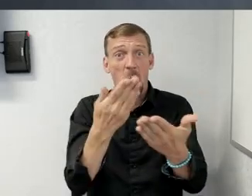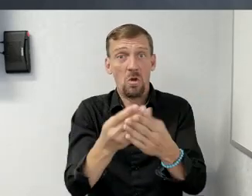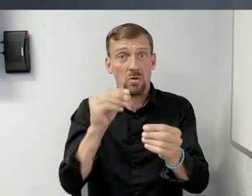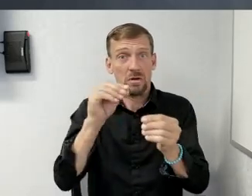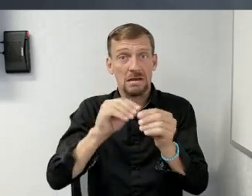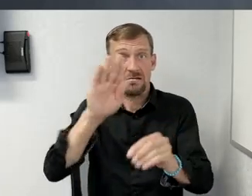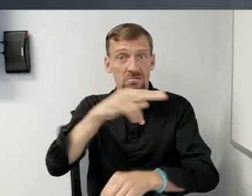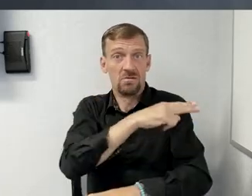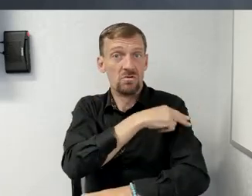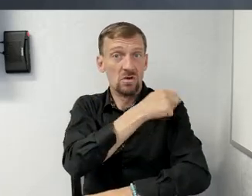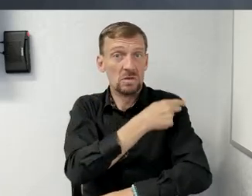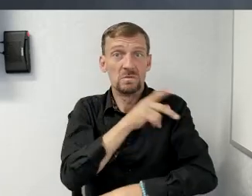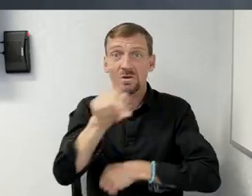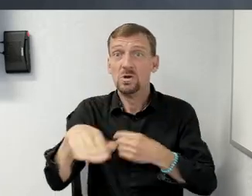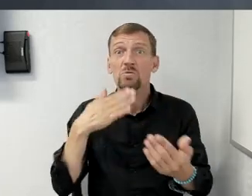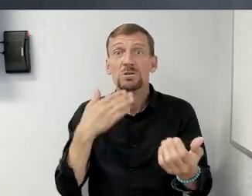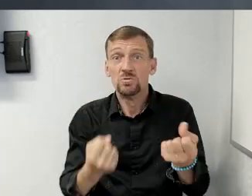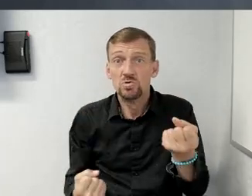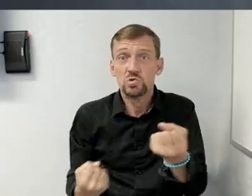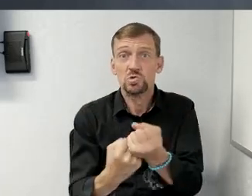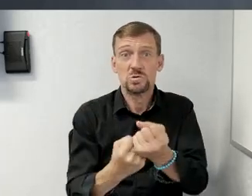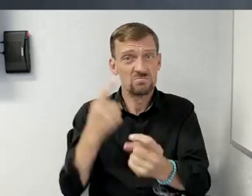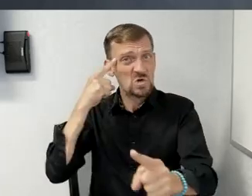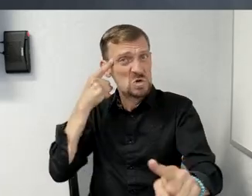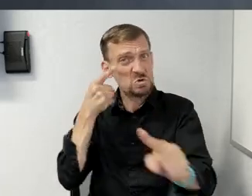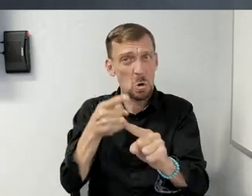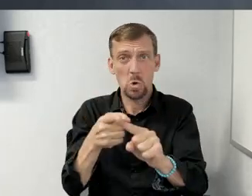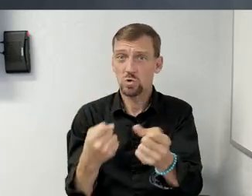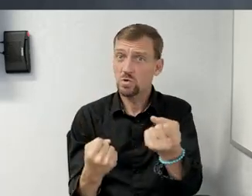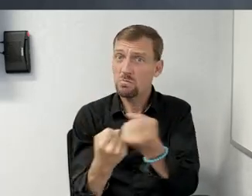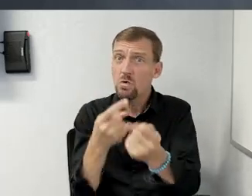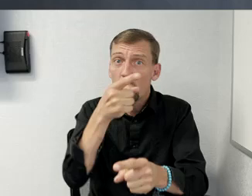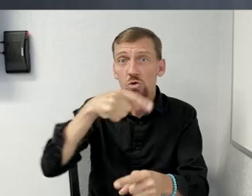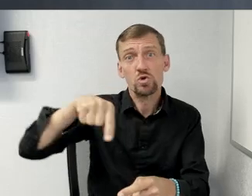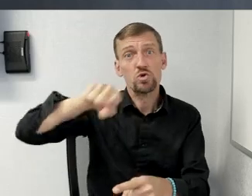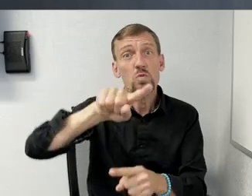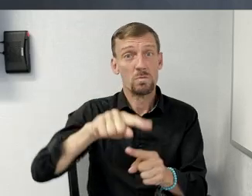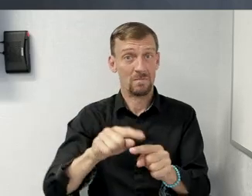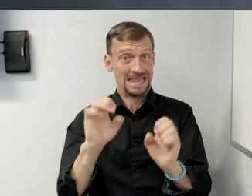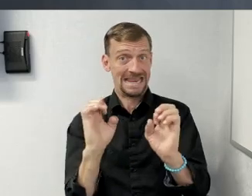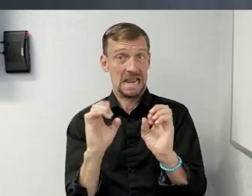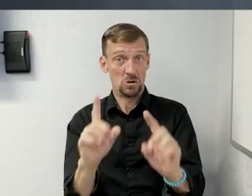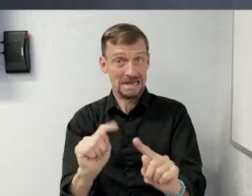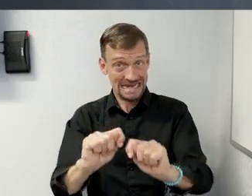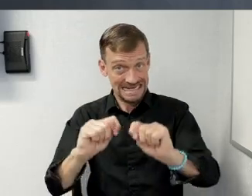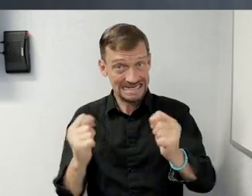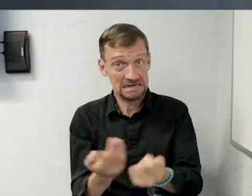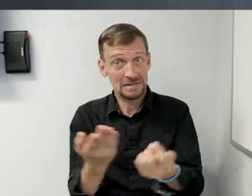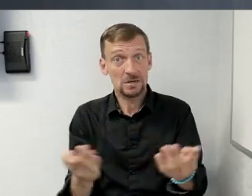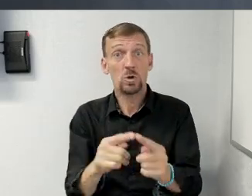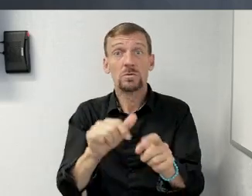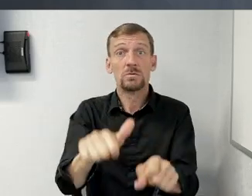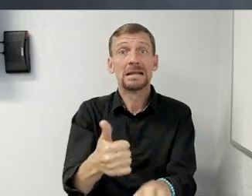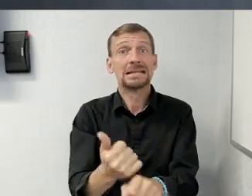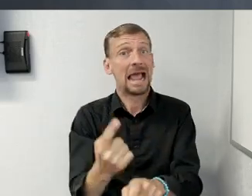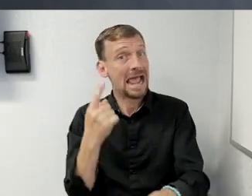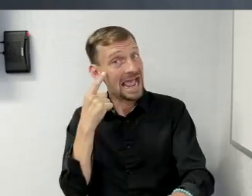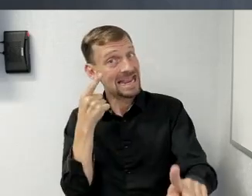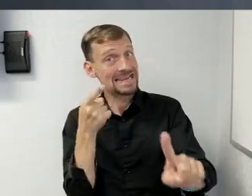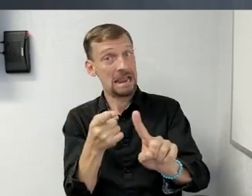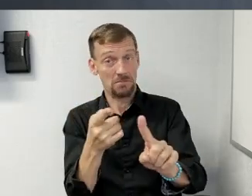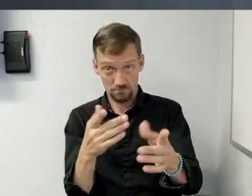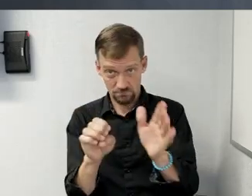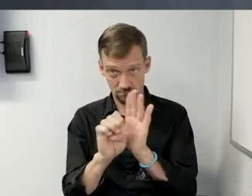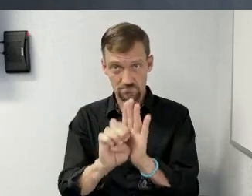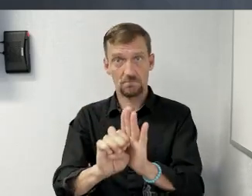are dedicated people. The executive team is here to set the example, led by